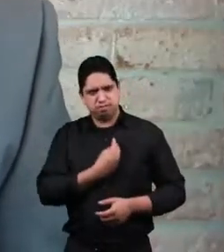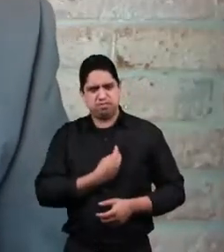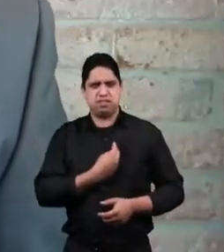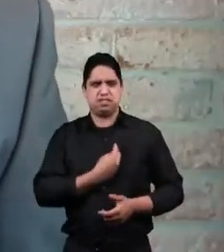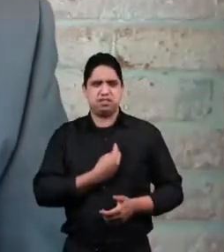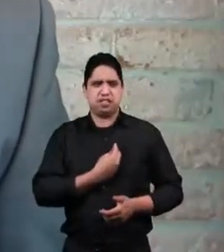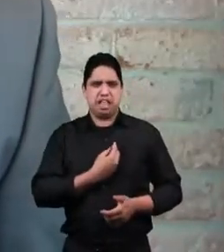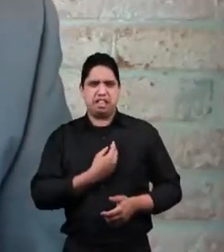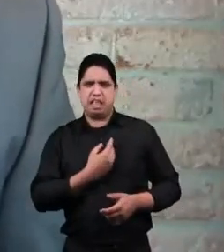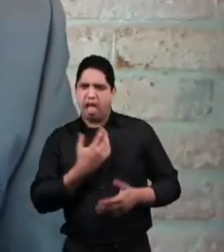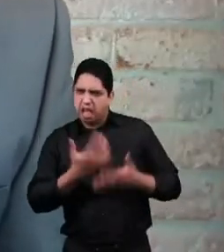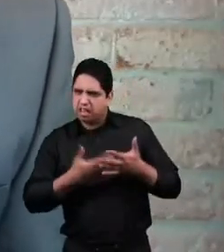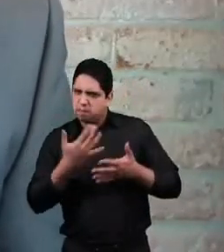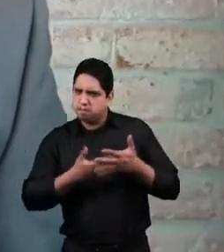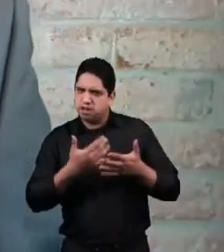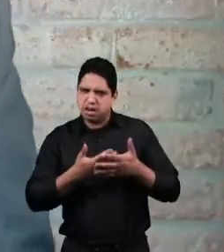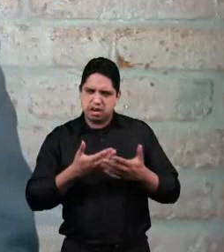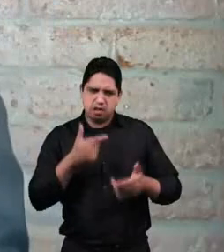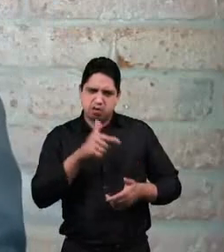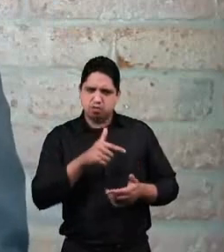I give to you.